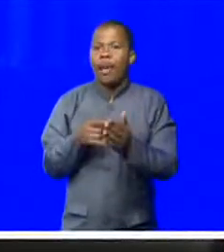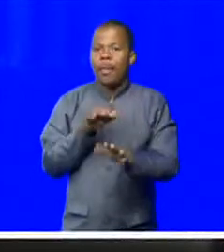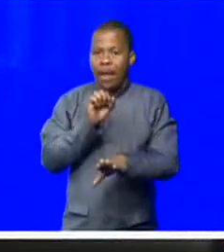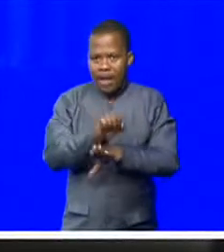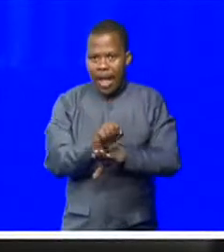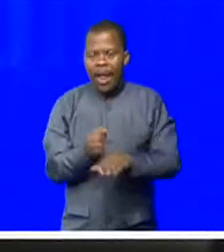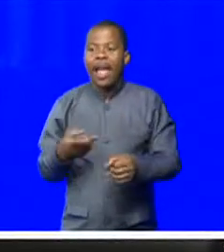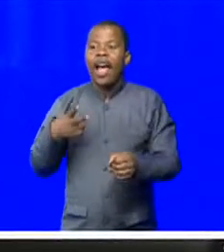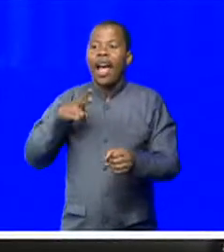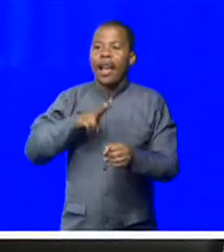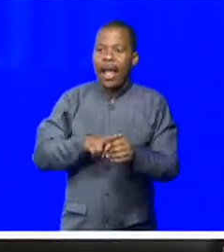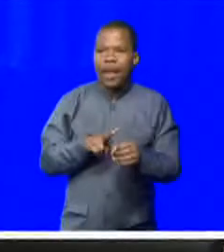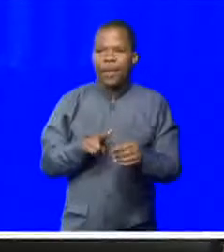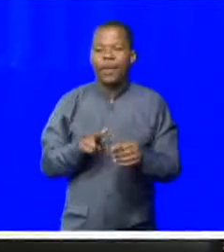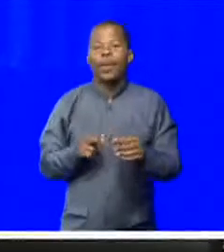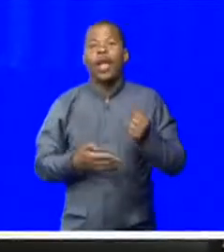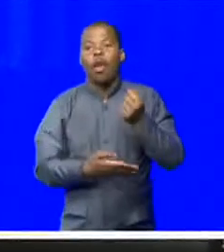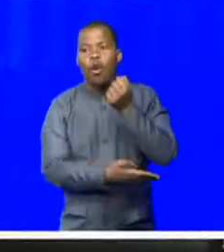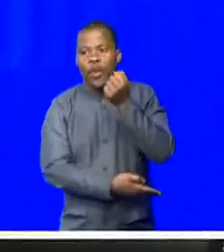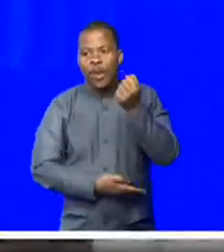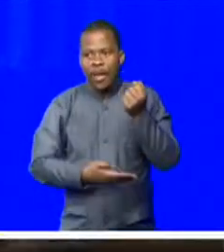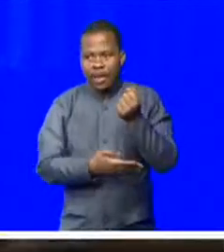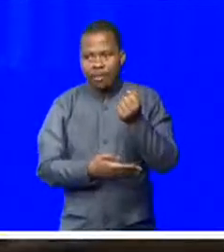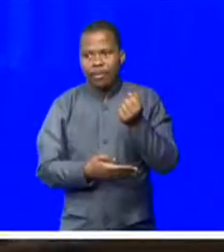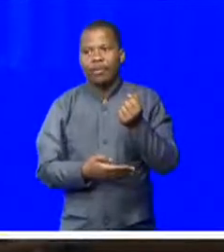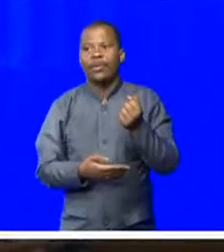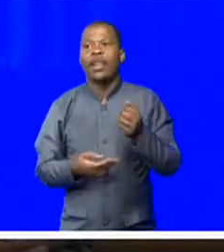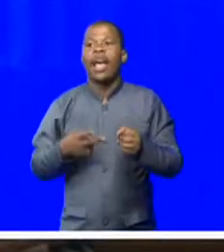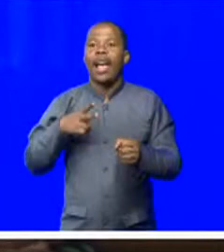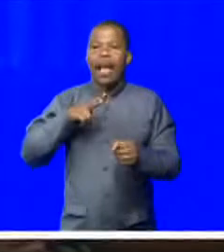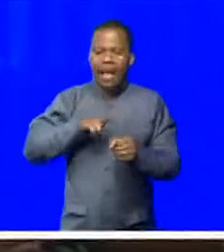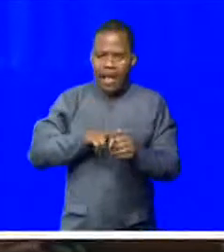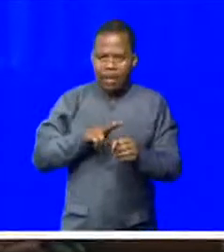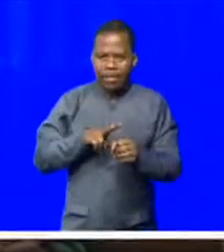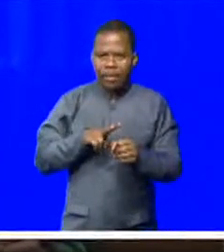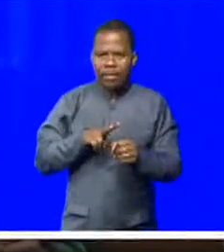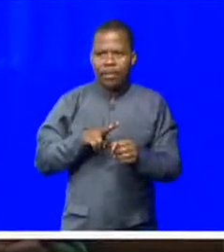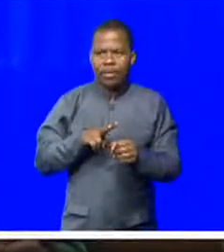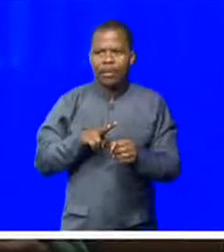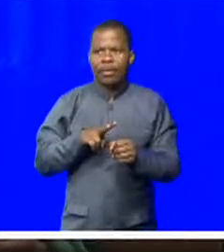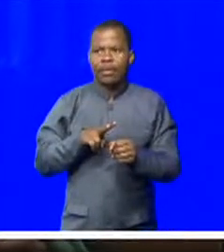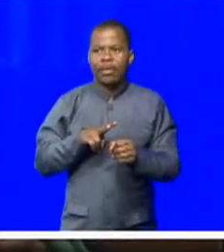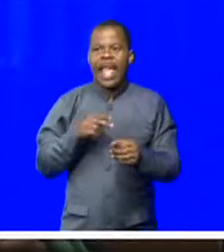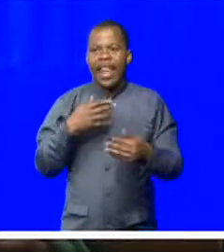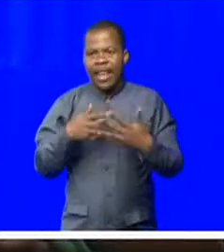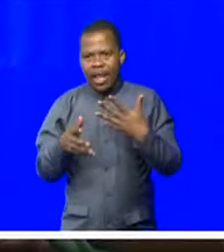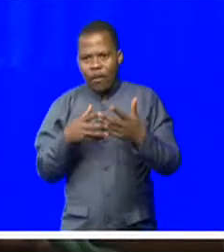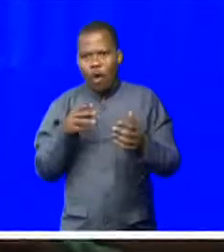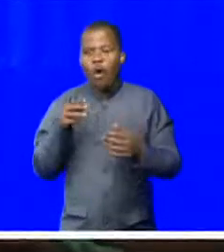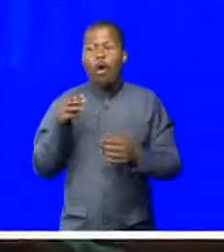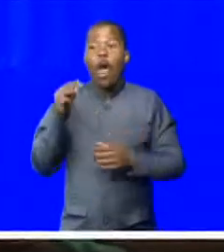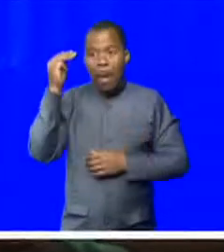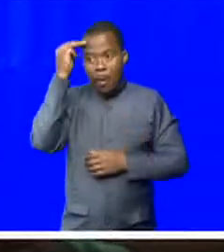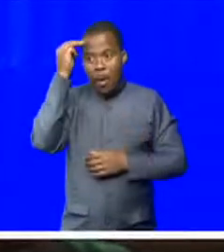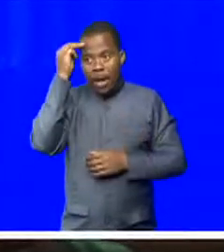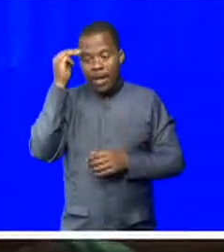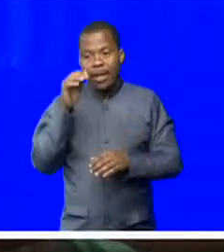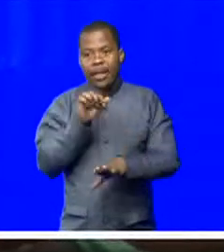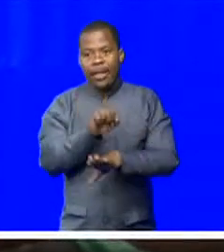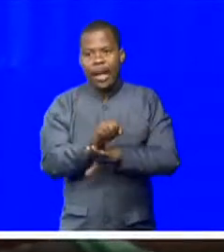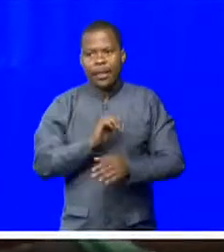and entire nations alike retain archives as means of remembering and connecting with their